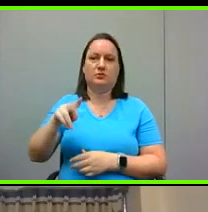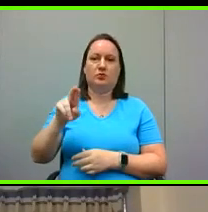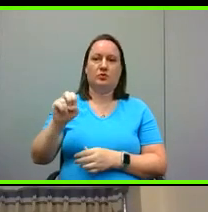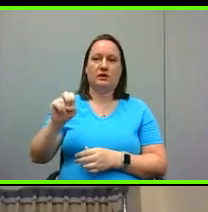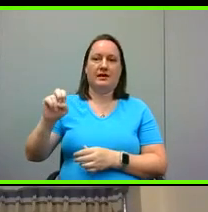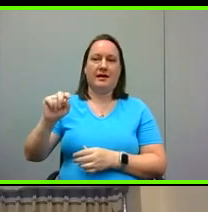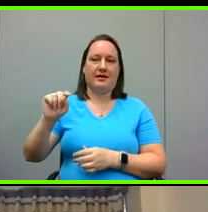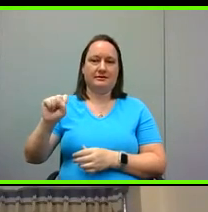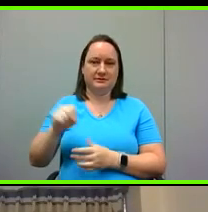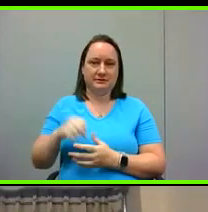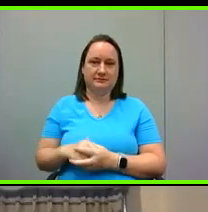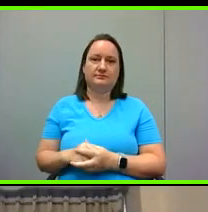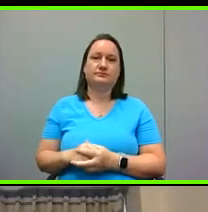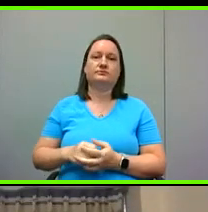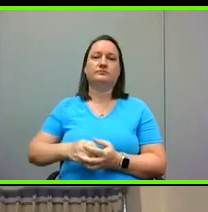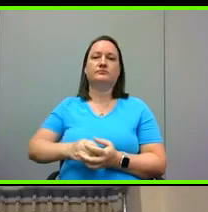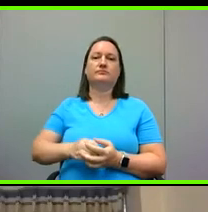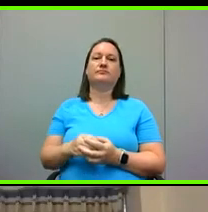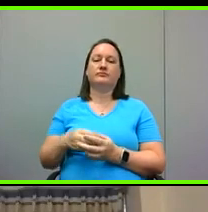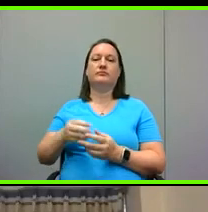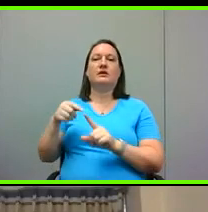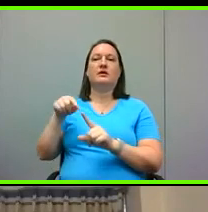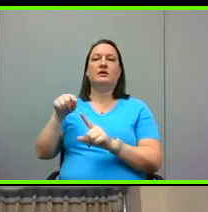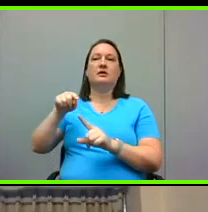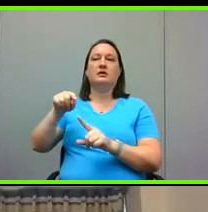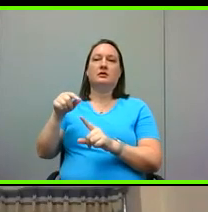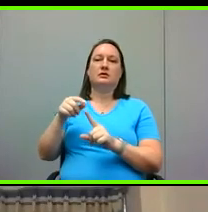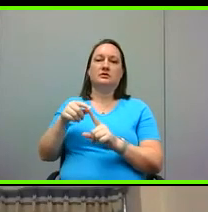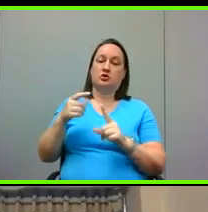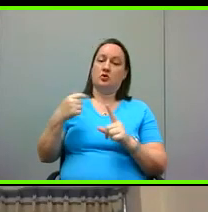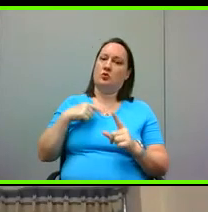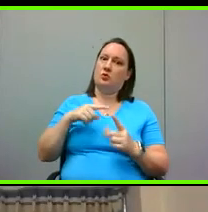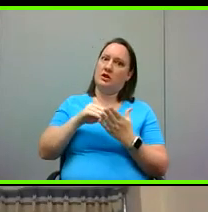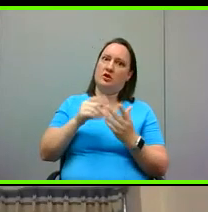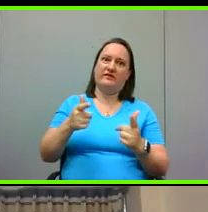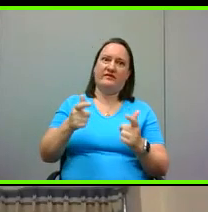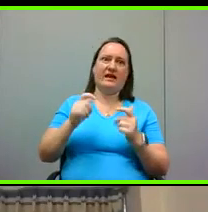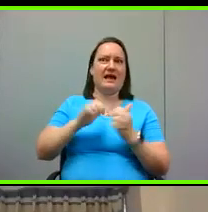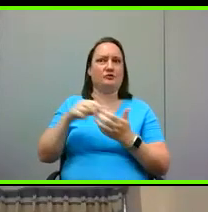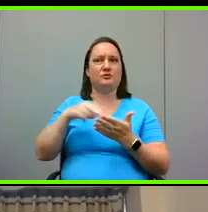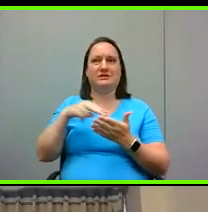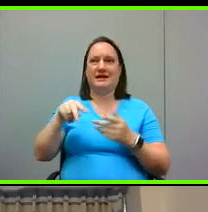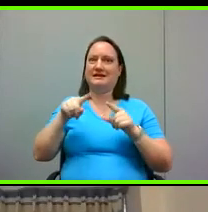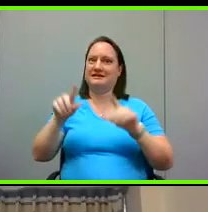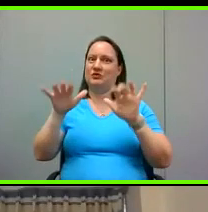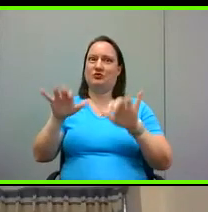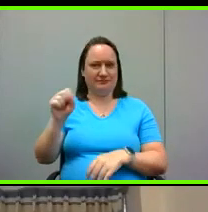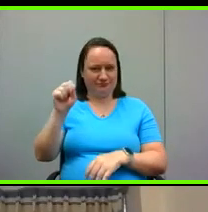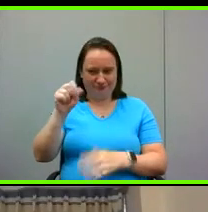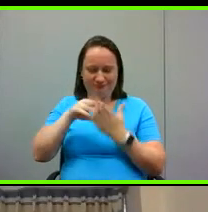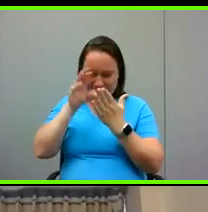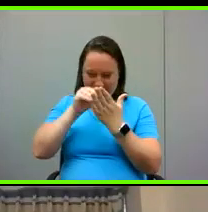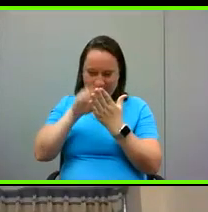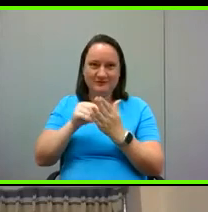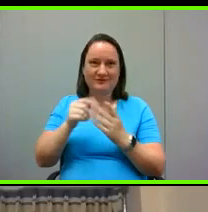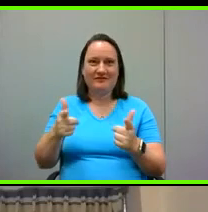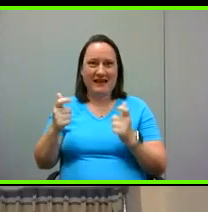And now let's go down, as Kathy said, we learned real fast how to dance in the rain. But the field